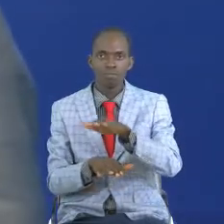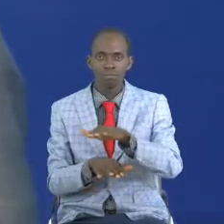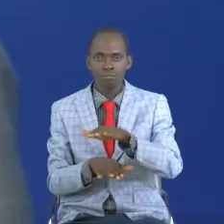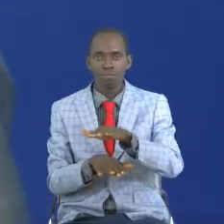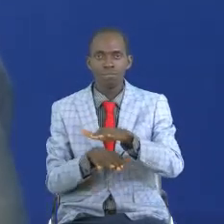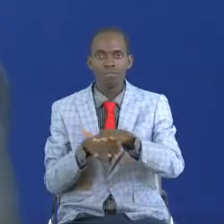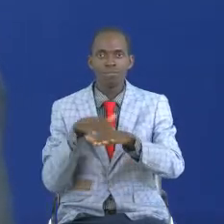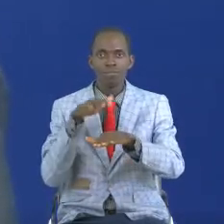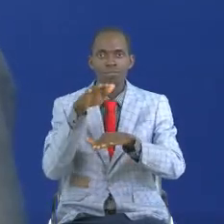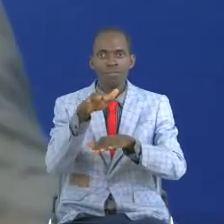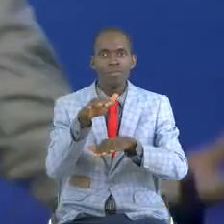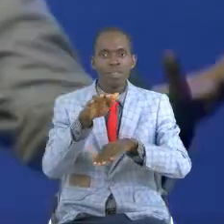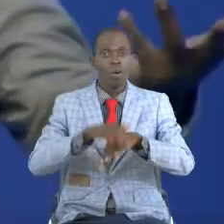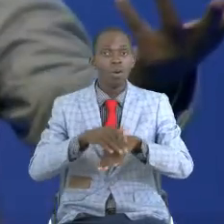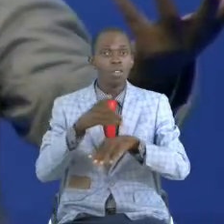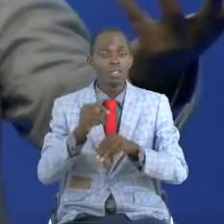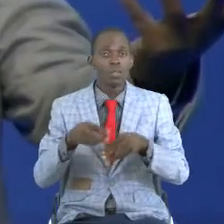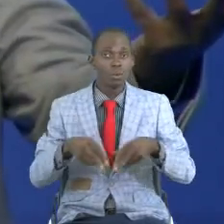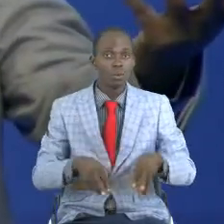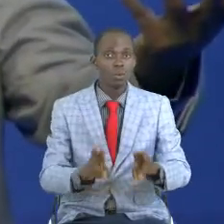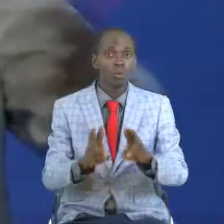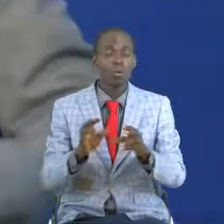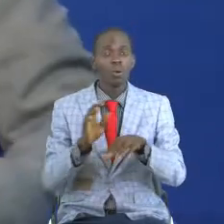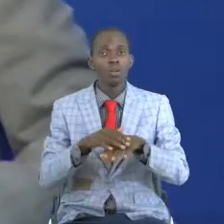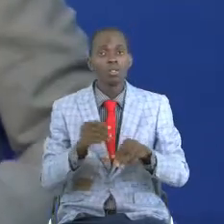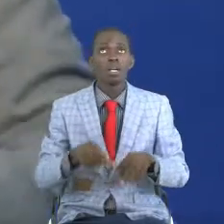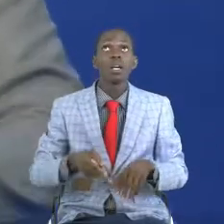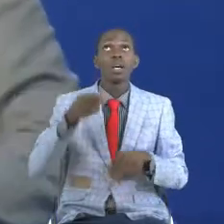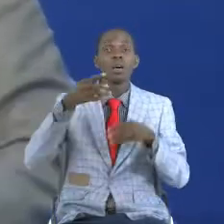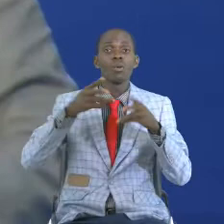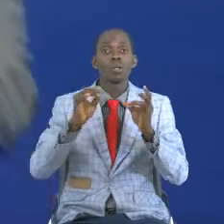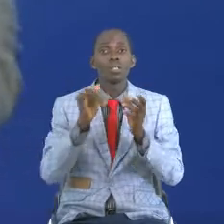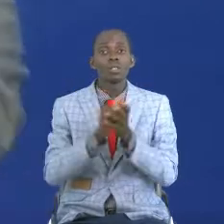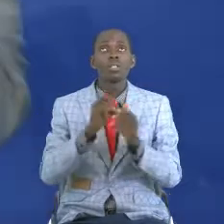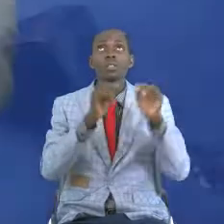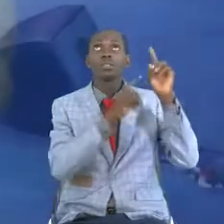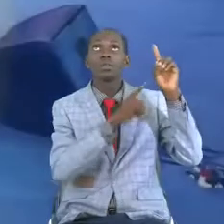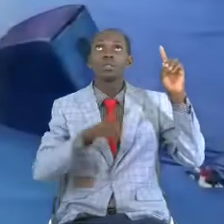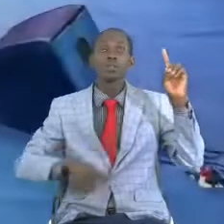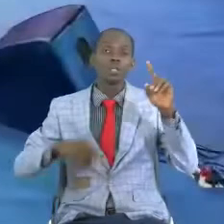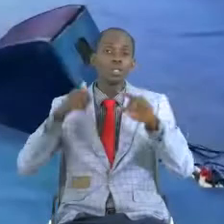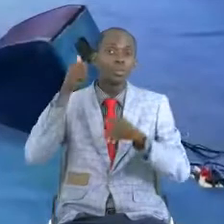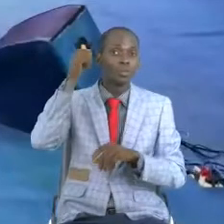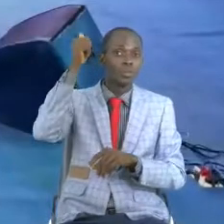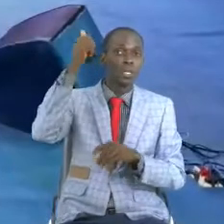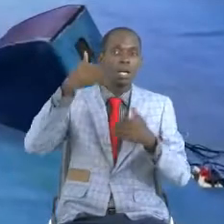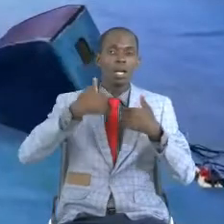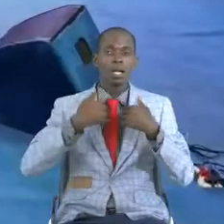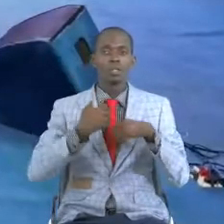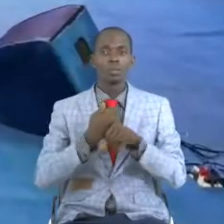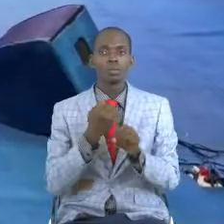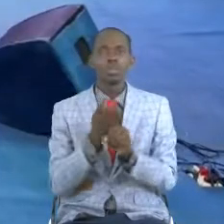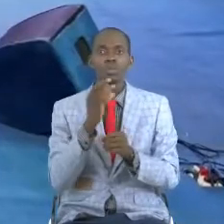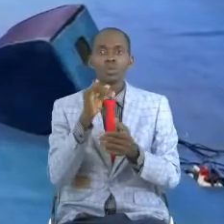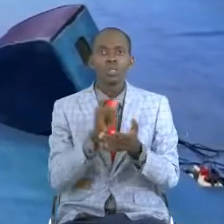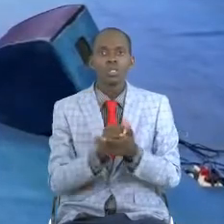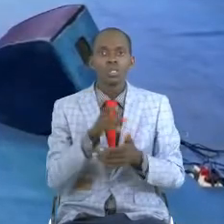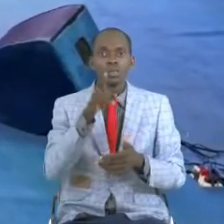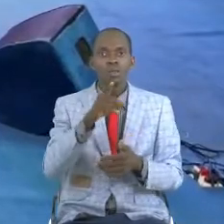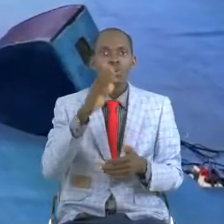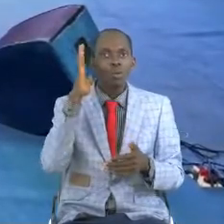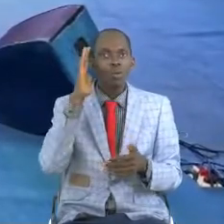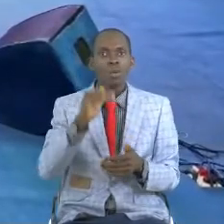on the highway that the Lord himself has made, so that you will not miss